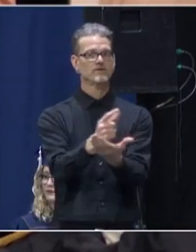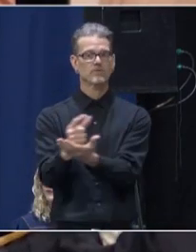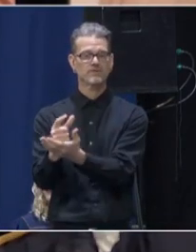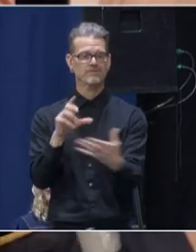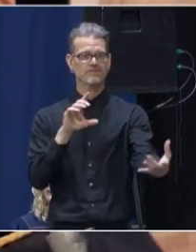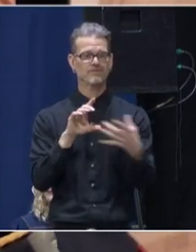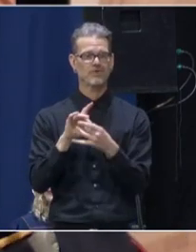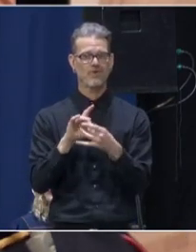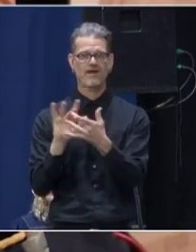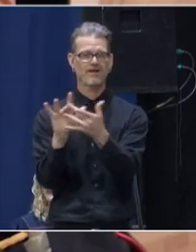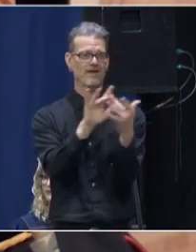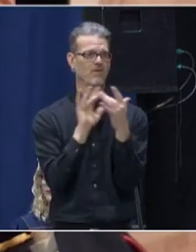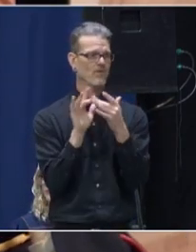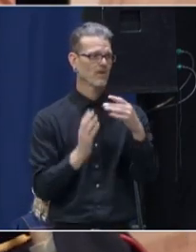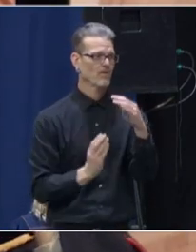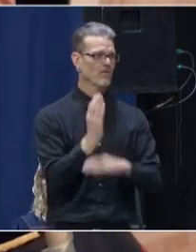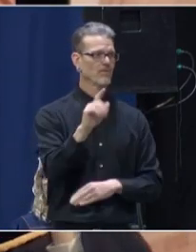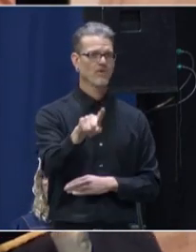of more than